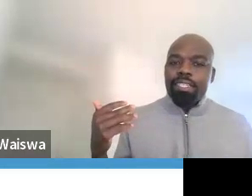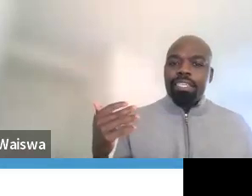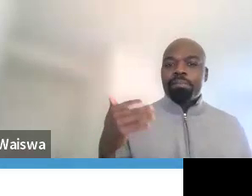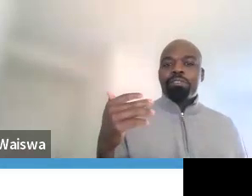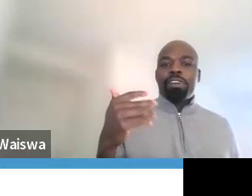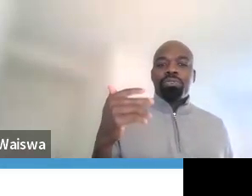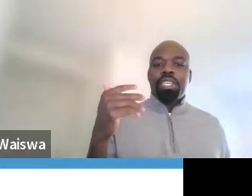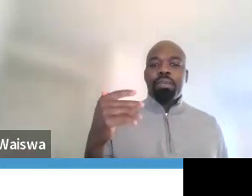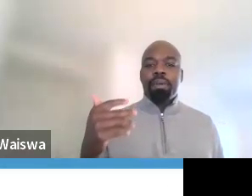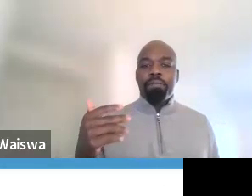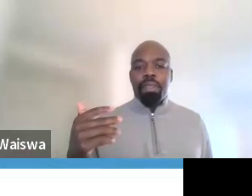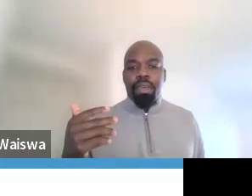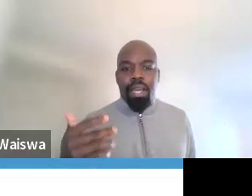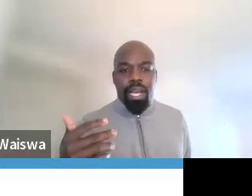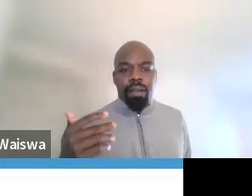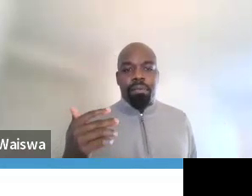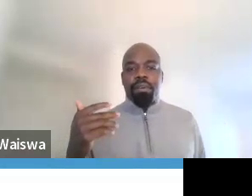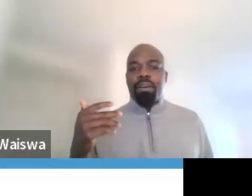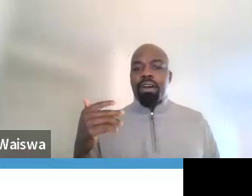and it can be frustrating, but